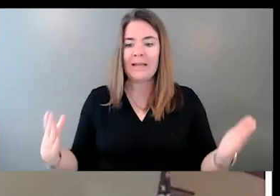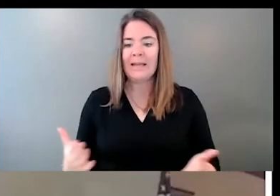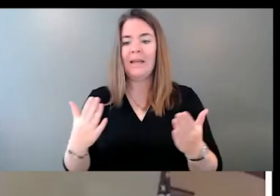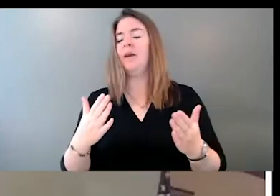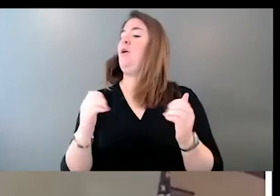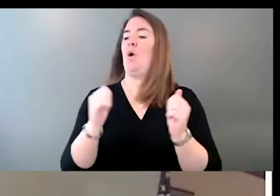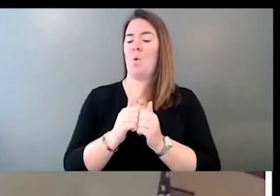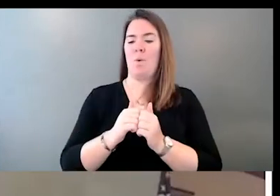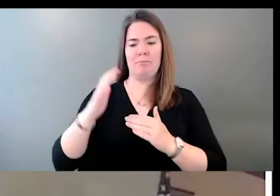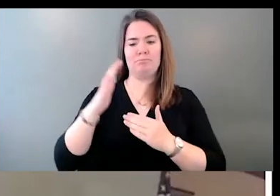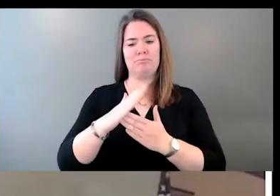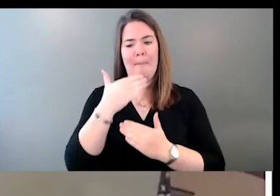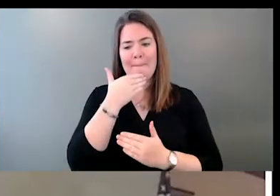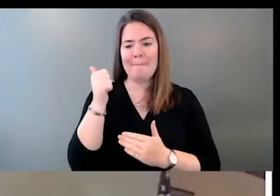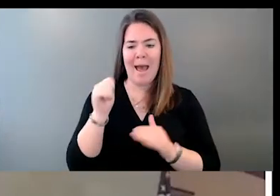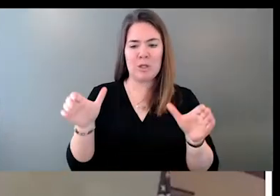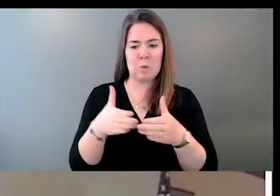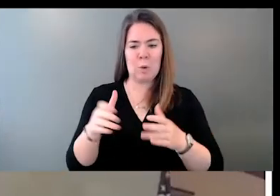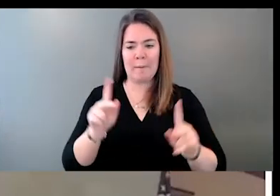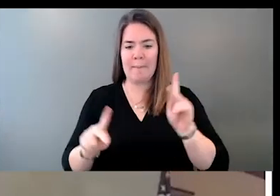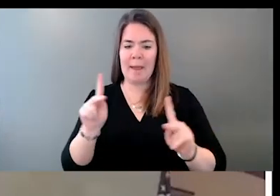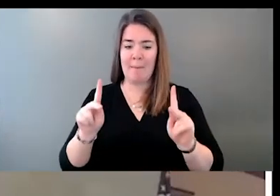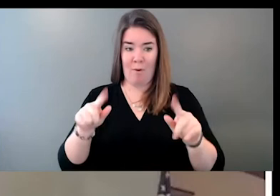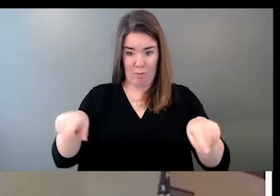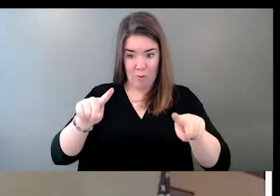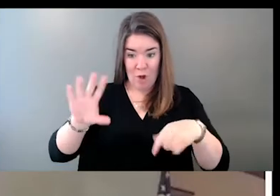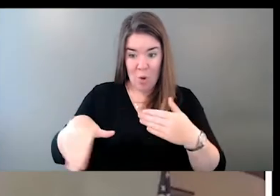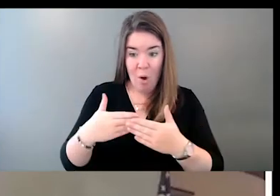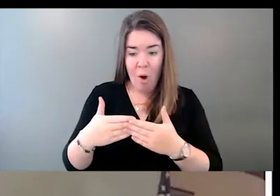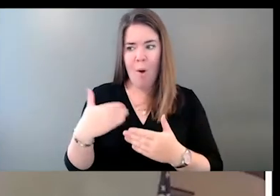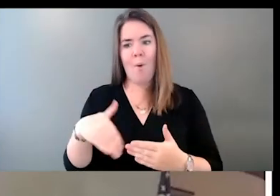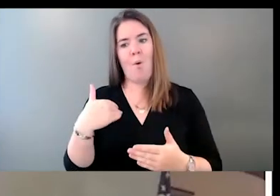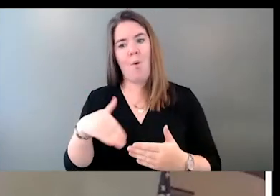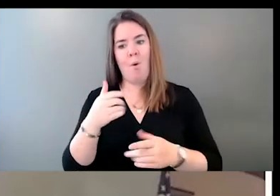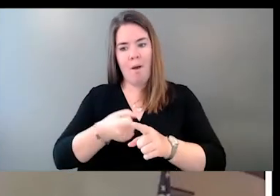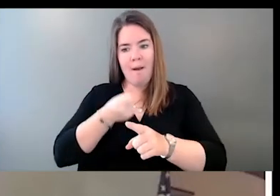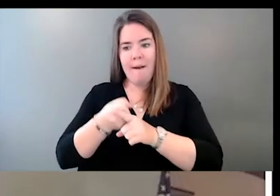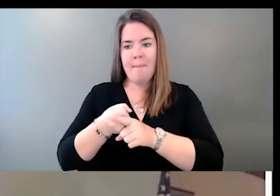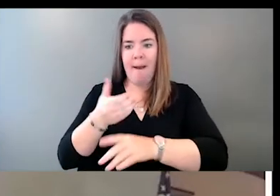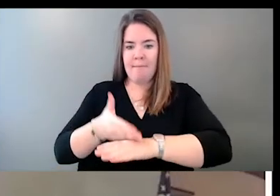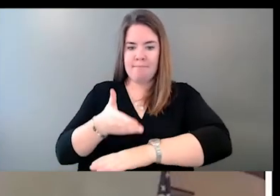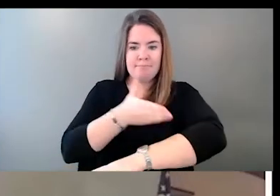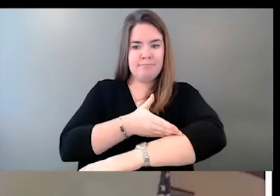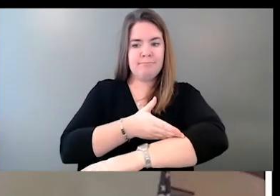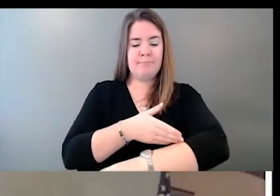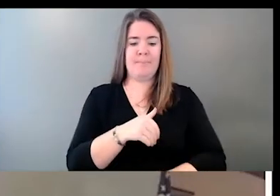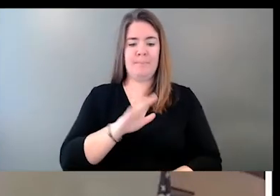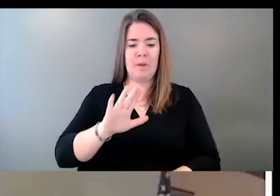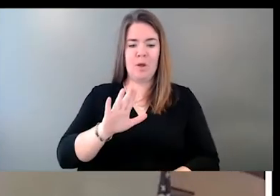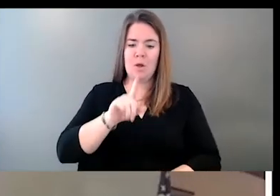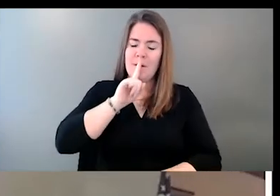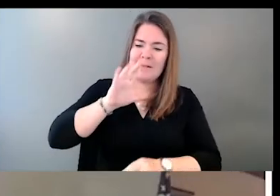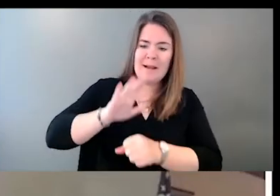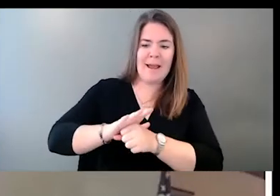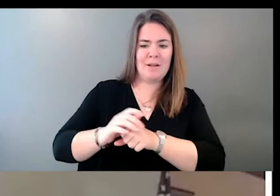the brightest group of people. You are all making a difference as you bring your dedication and strong conviction